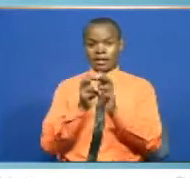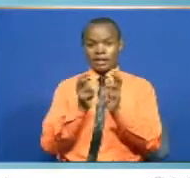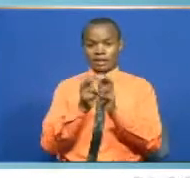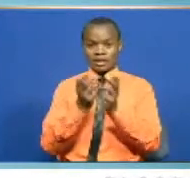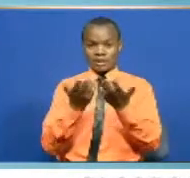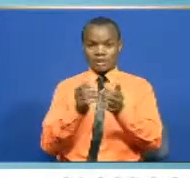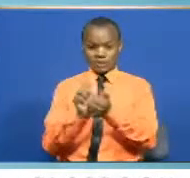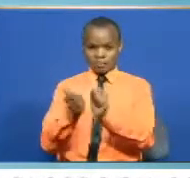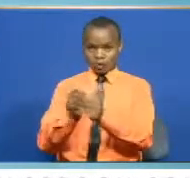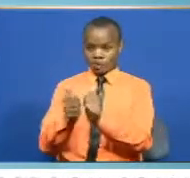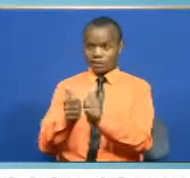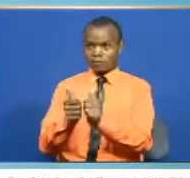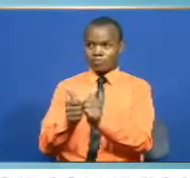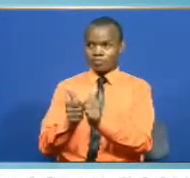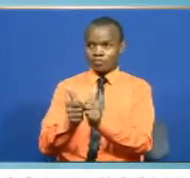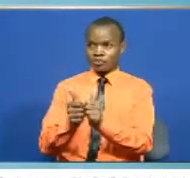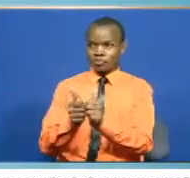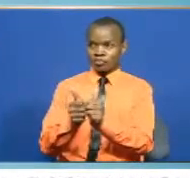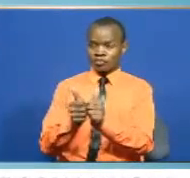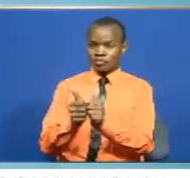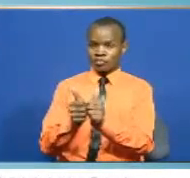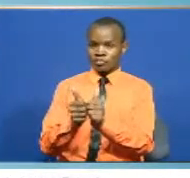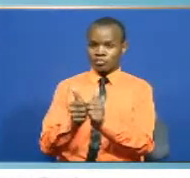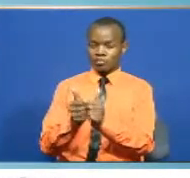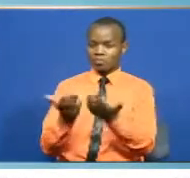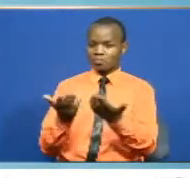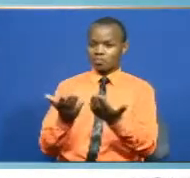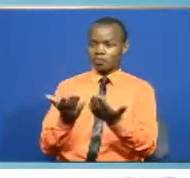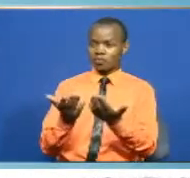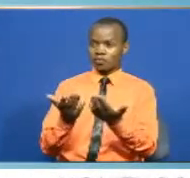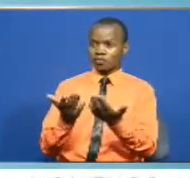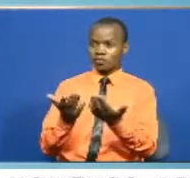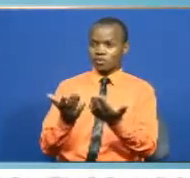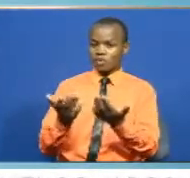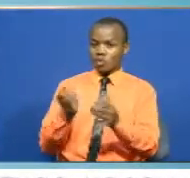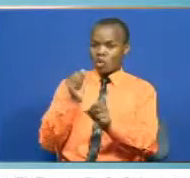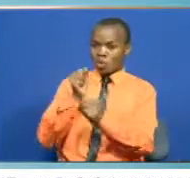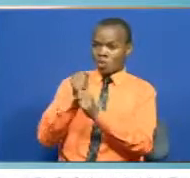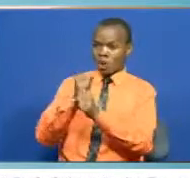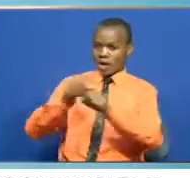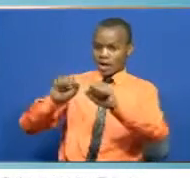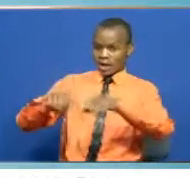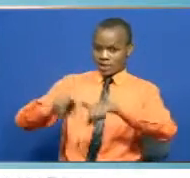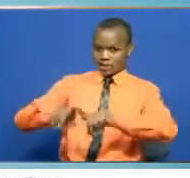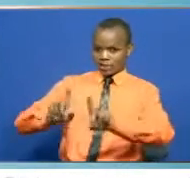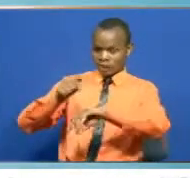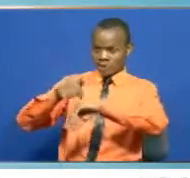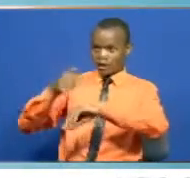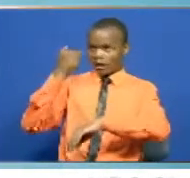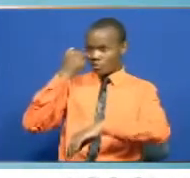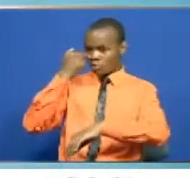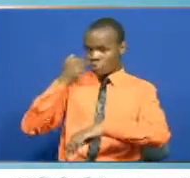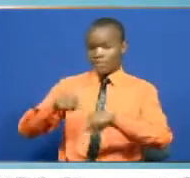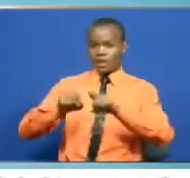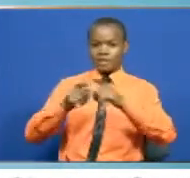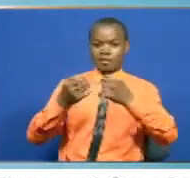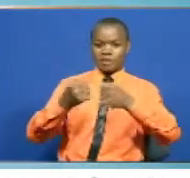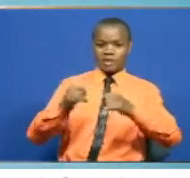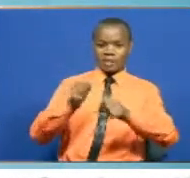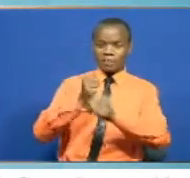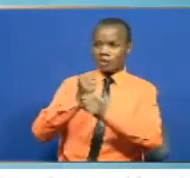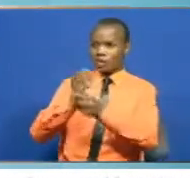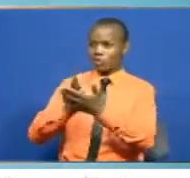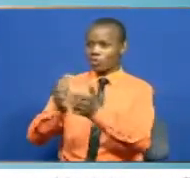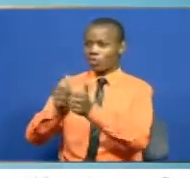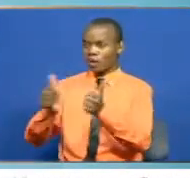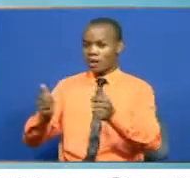contact sport. So like as players, you know, like you can work out by yourself at home and, you know, try to keep in shape, but then like